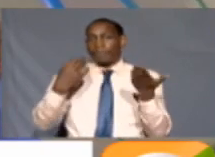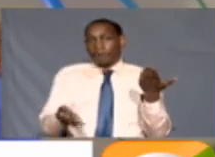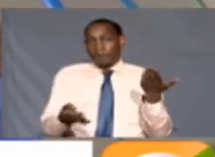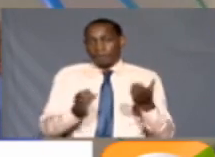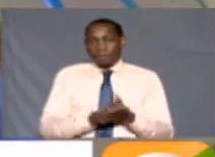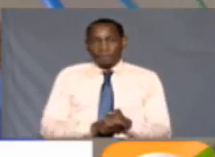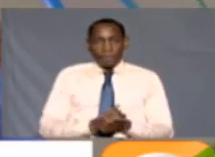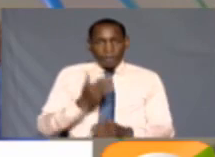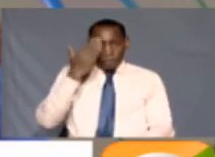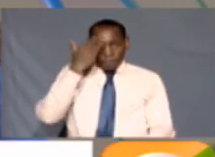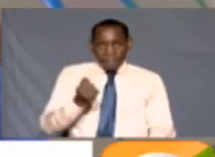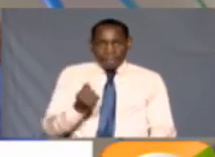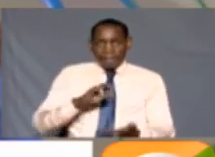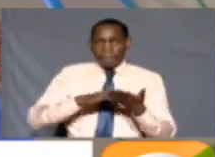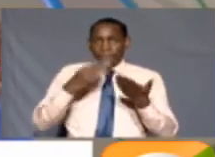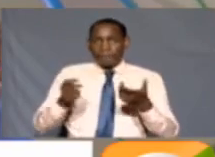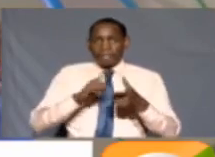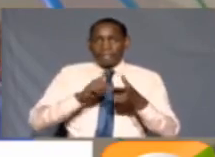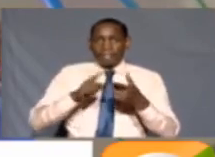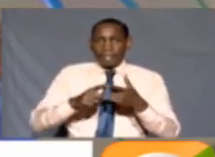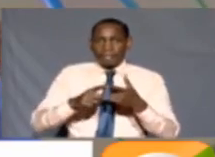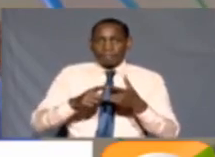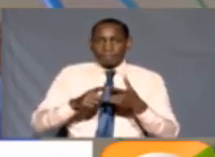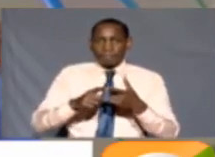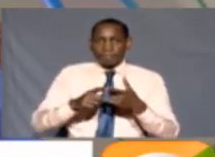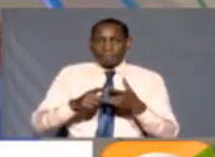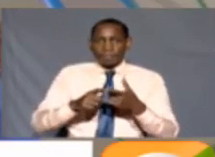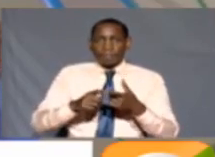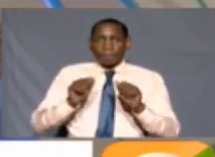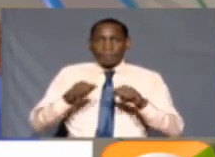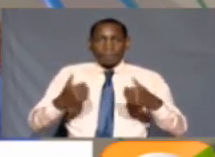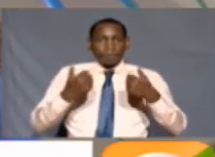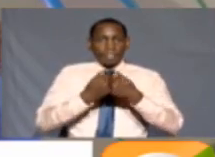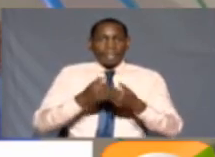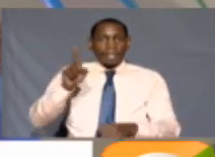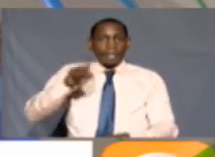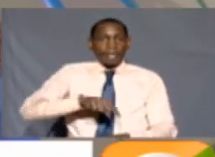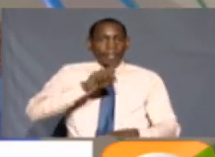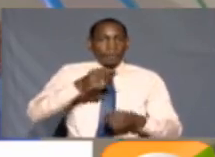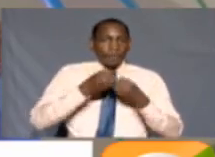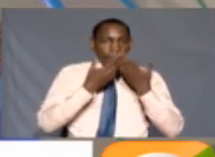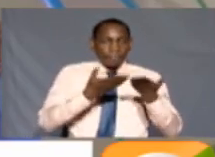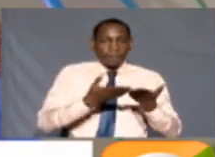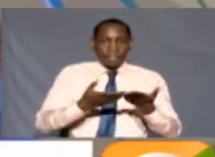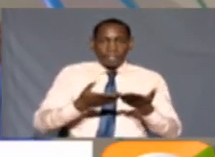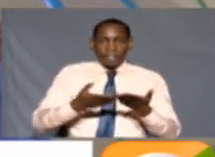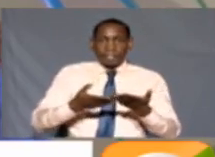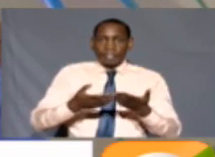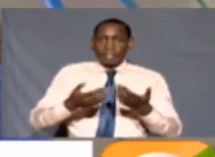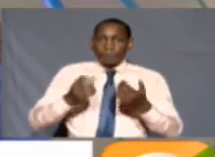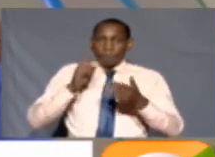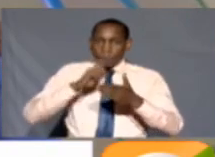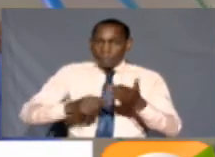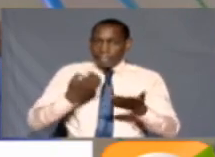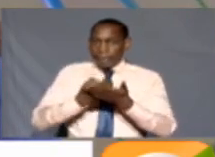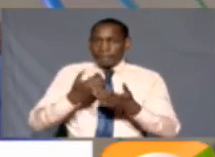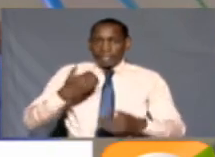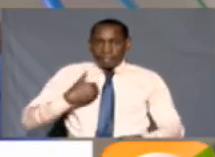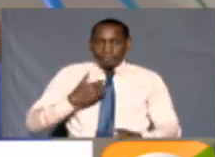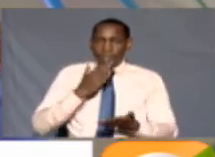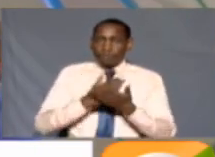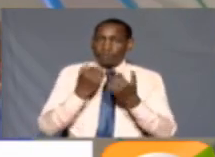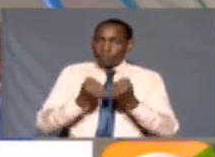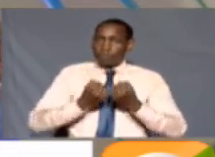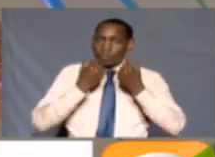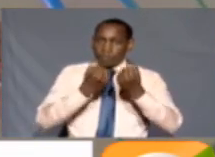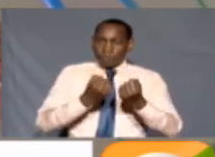foot. Okay. Because if it falls that, then we are going to be sued for defamation. So as a law enforcement agency, we must make sure that whatever evidence we have is watertight.